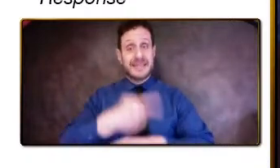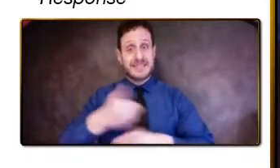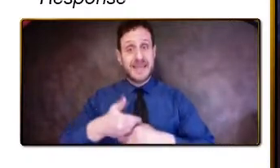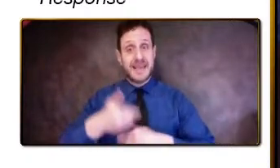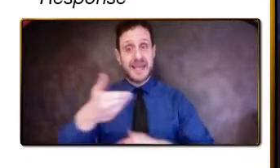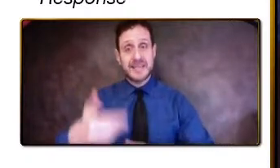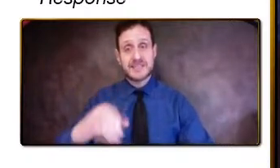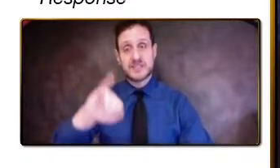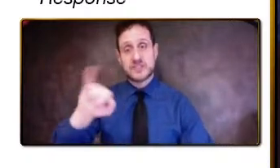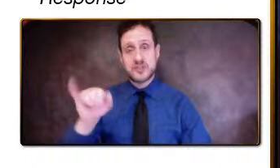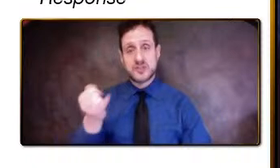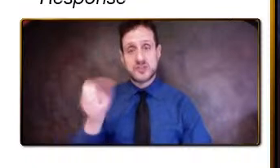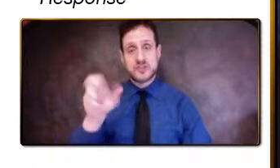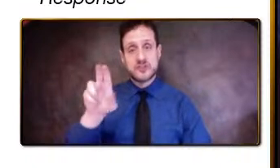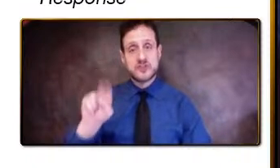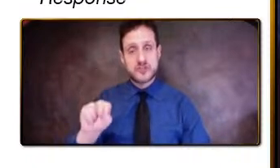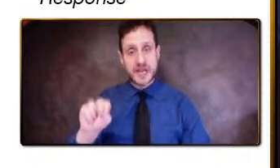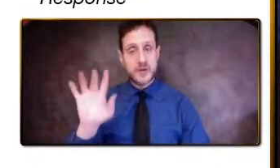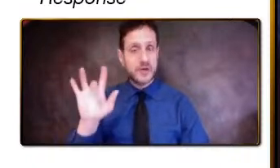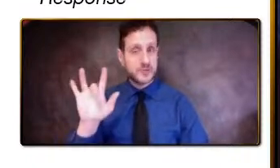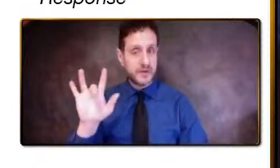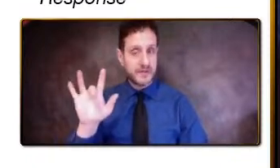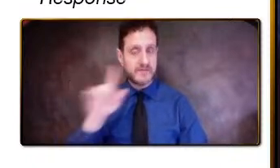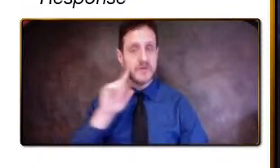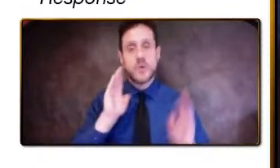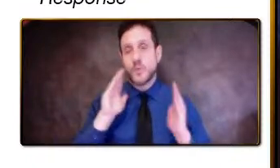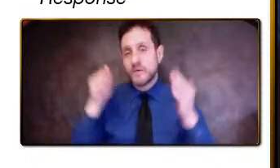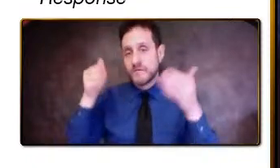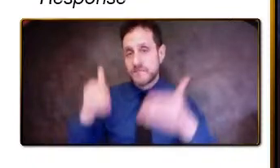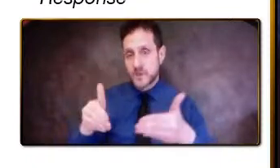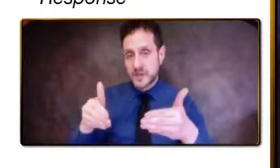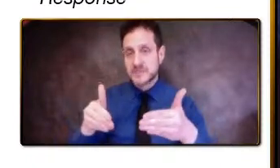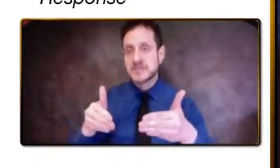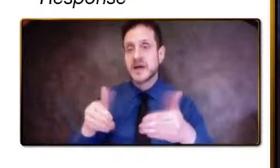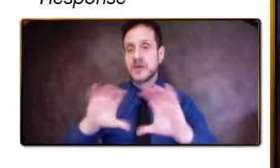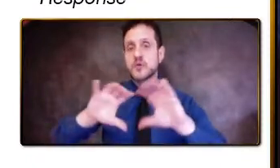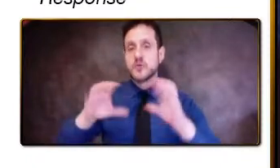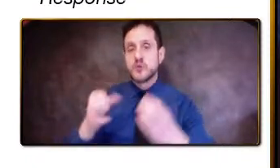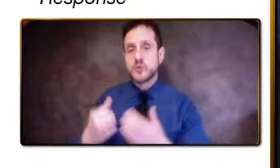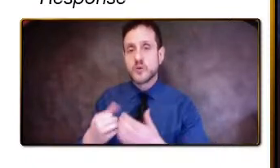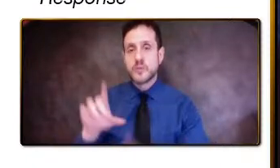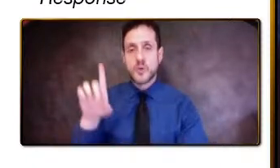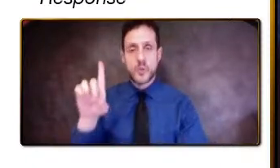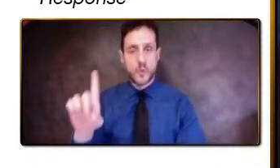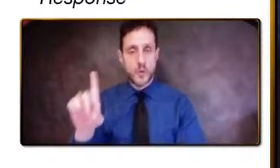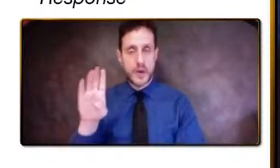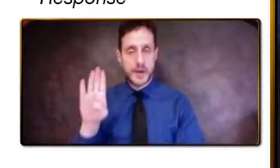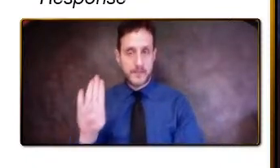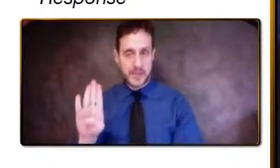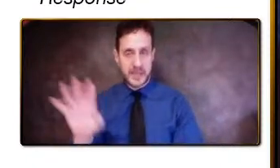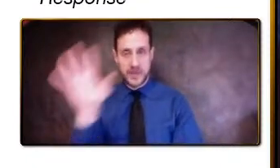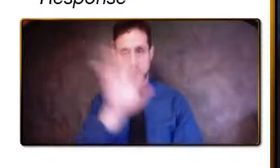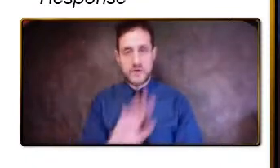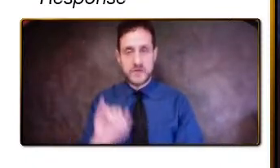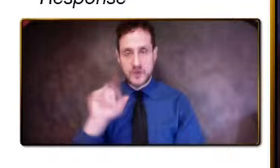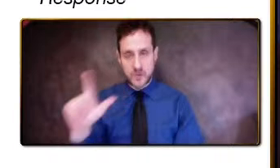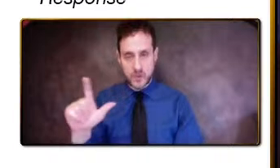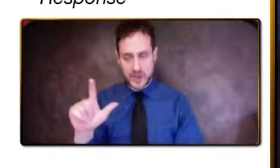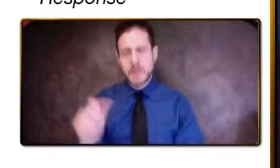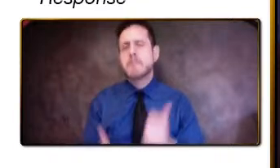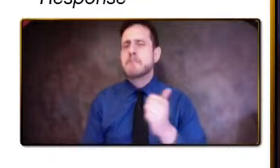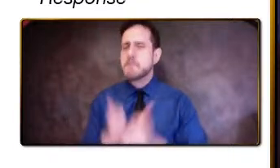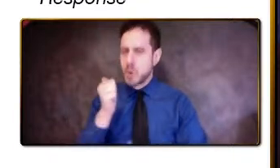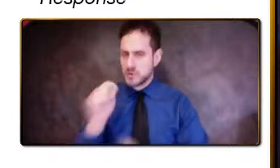our attention to Phase 1B across the entire state, which will predominantly serve those 65 and